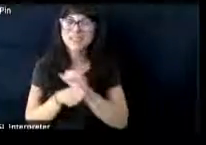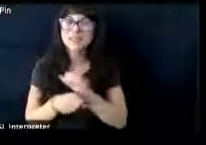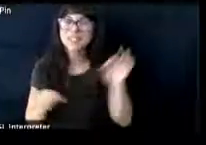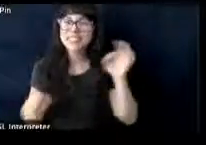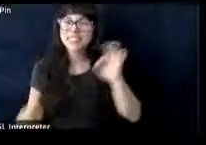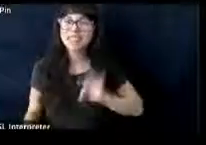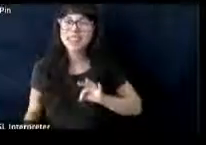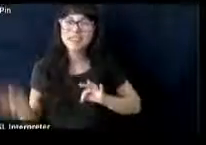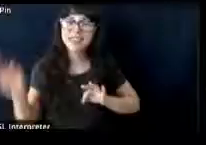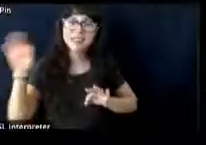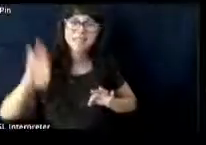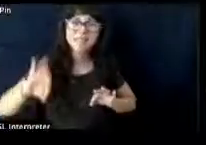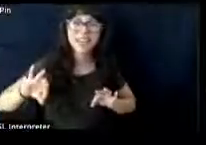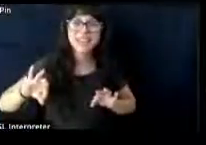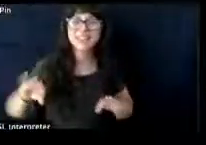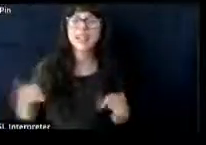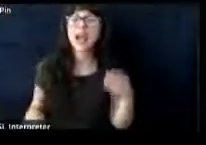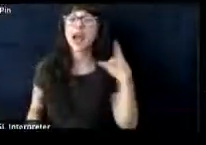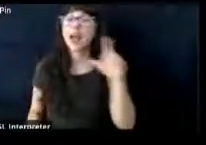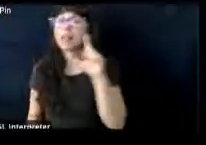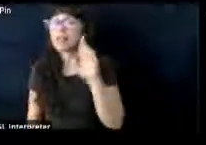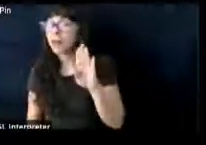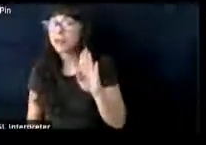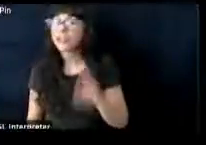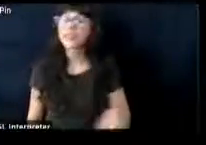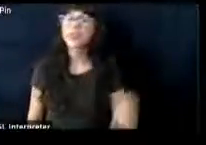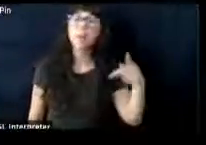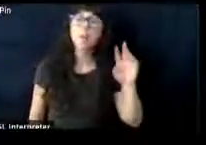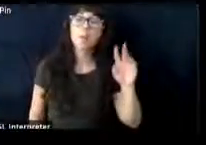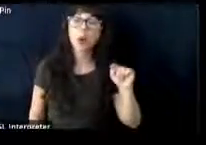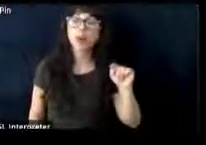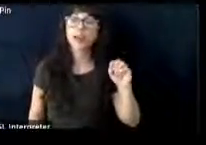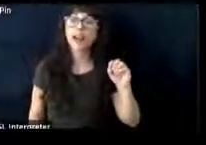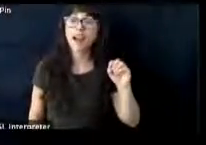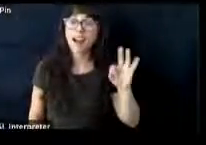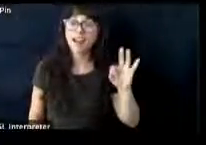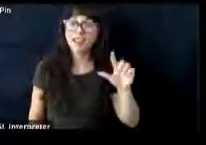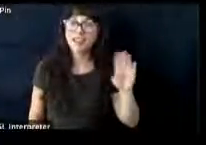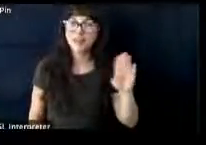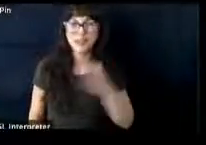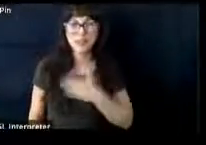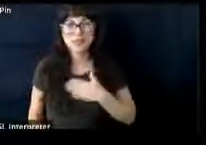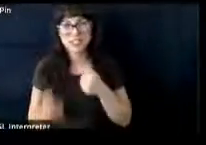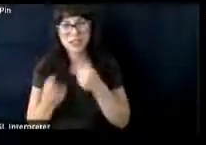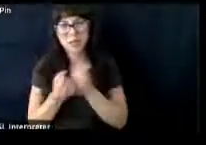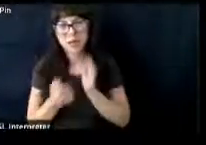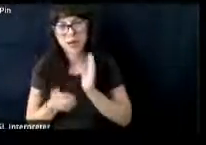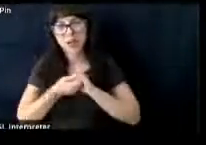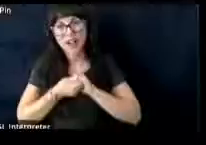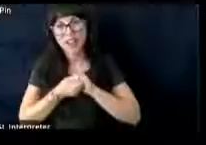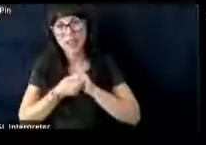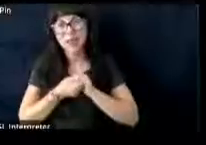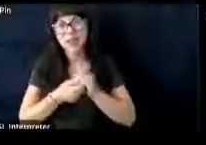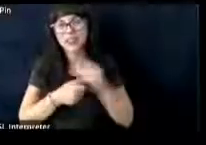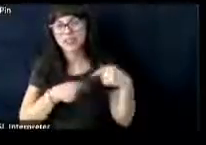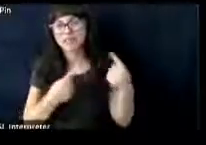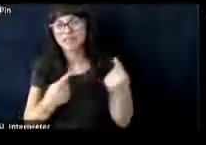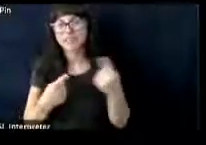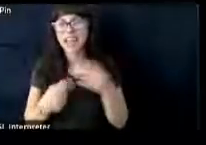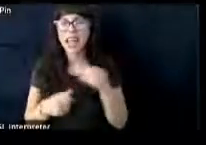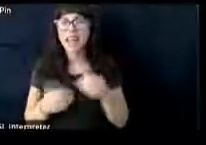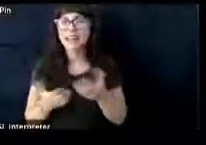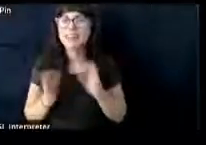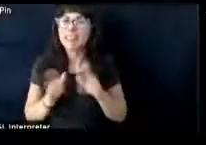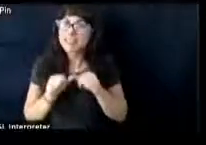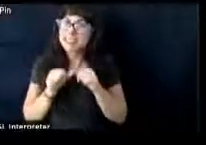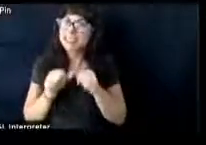the city of Long Beach and the Port of Long Beach. Please support the collaboration that we have built, and let us continue to work on that